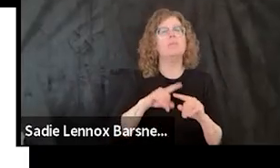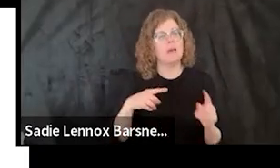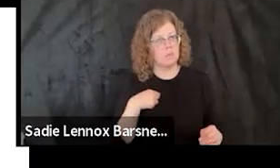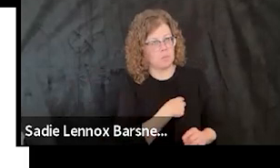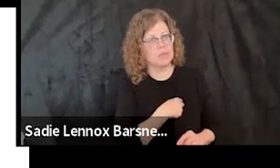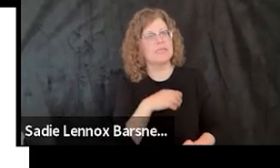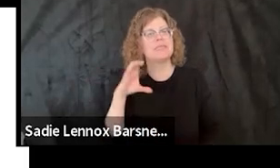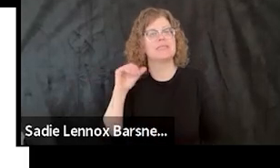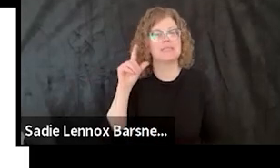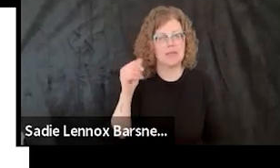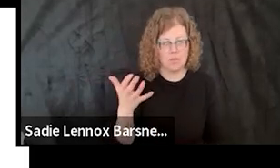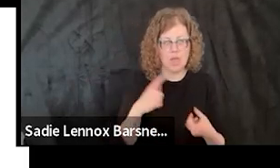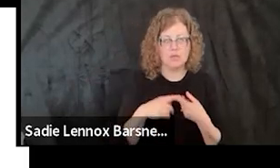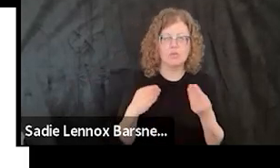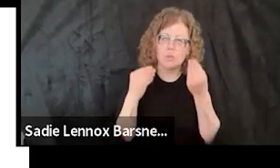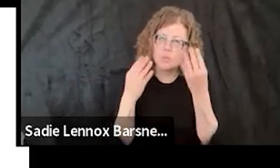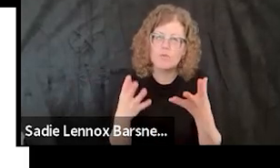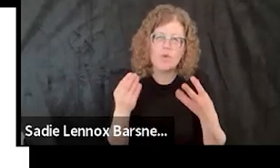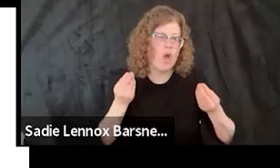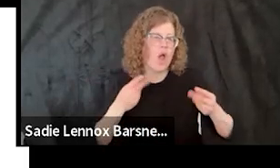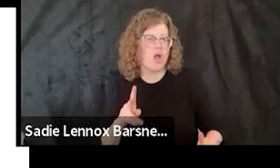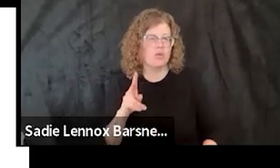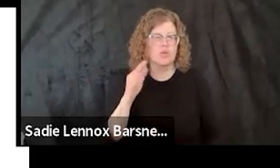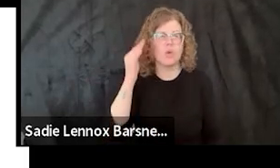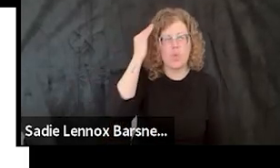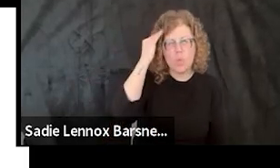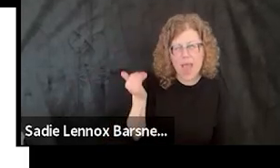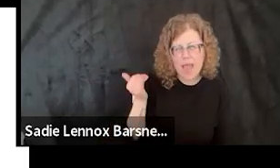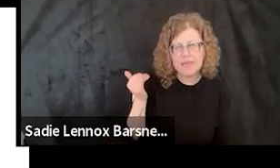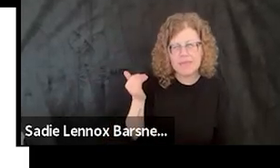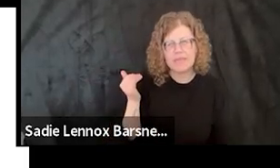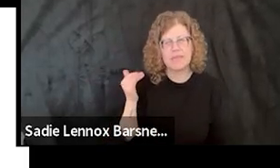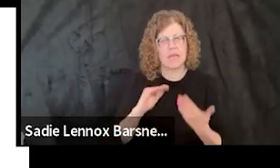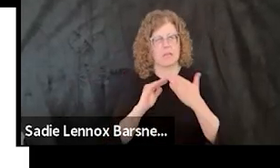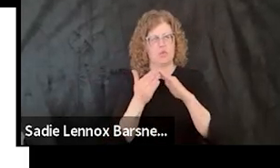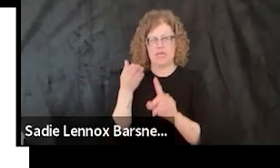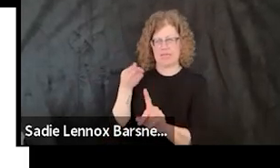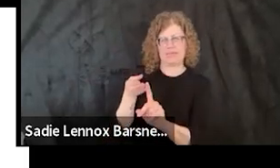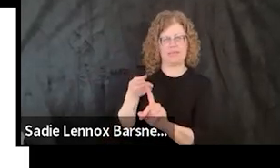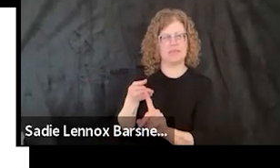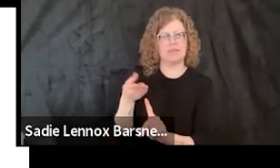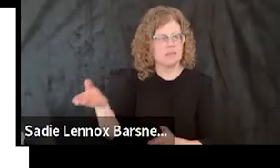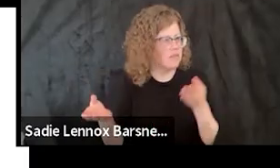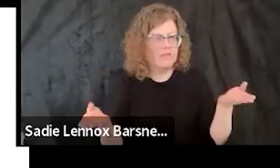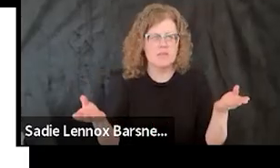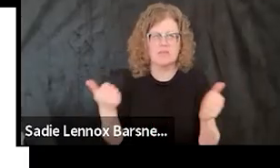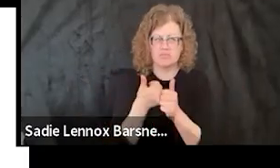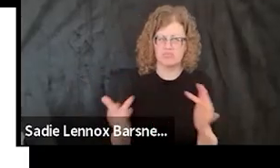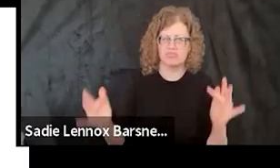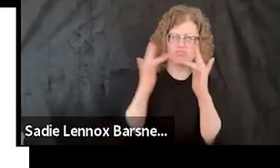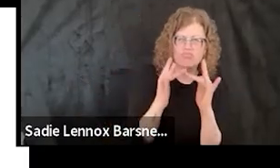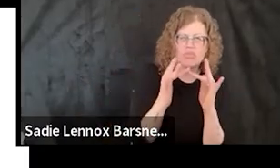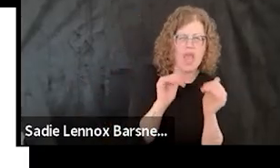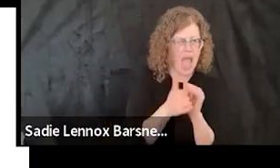applicant to say why that community means to them and how they think their art contributes to that